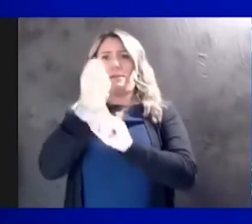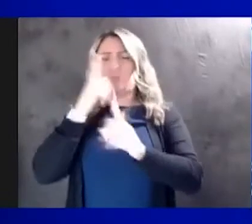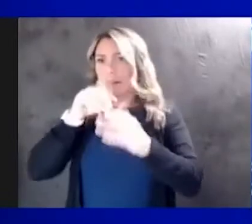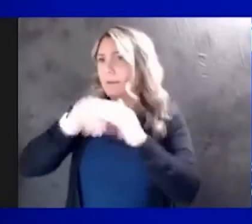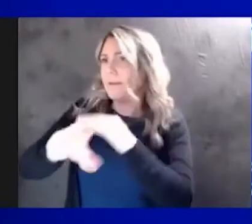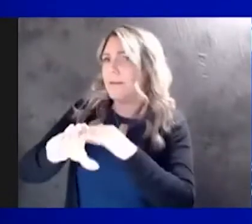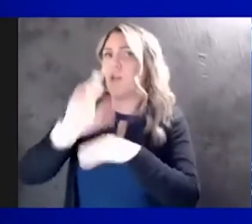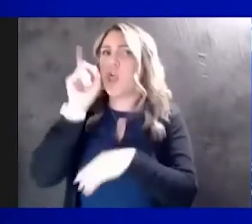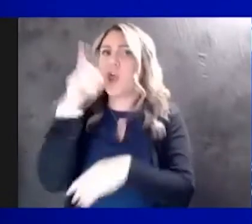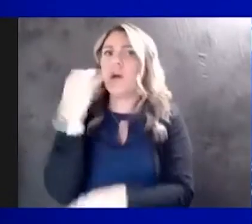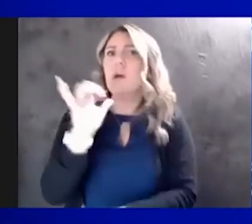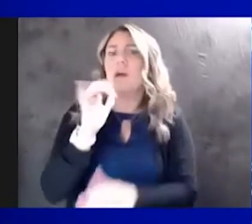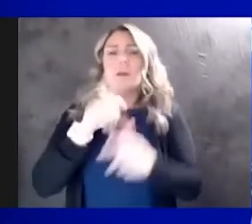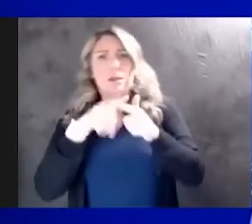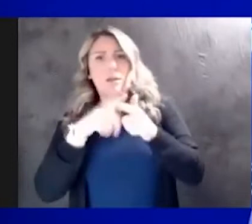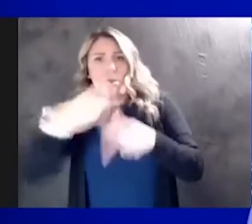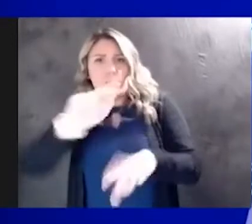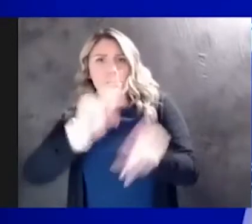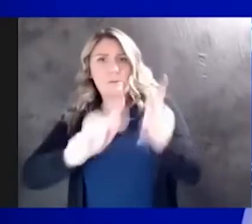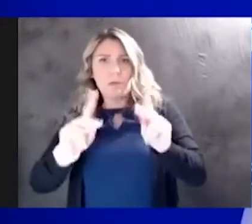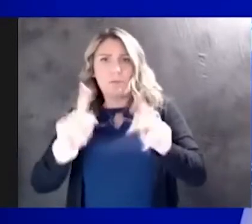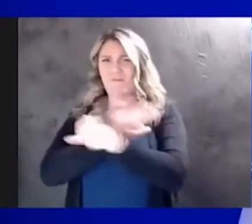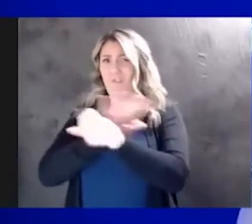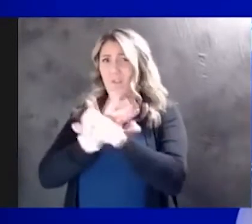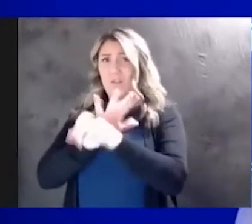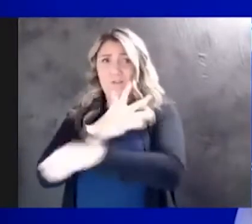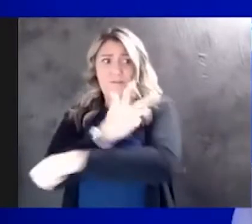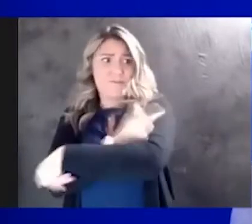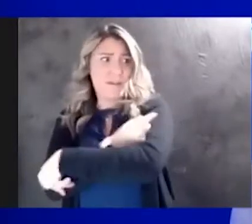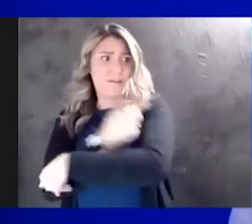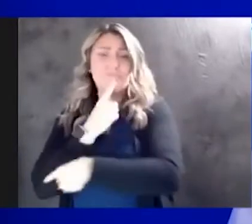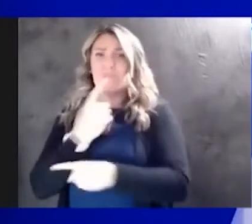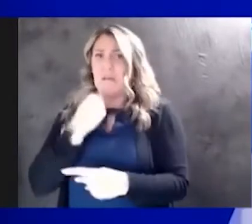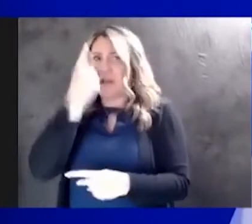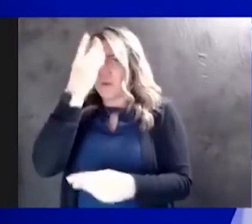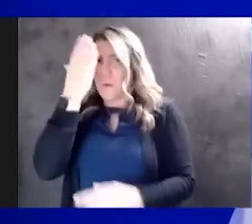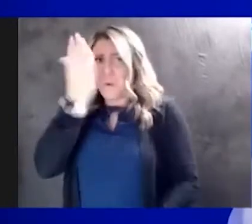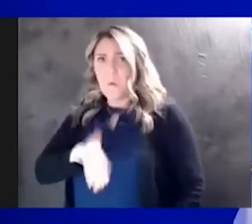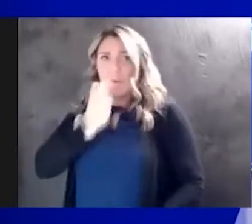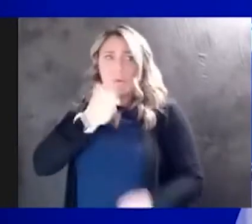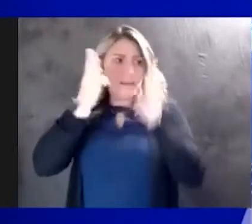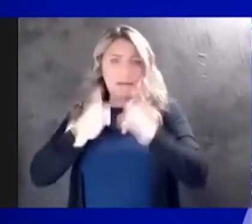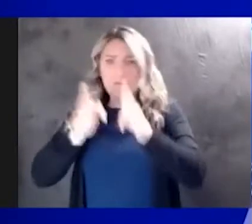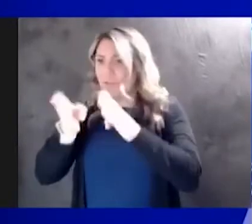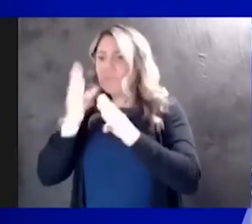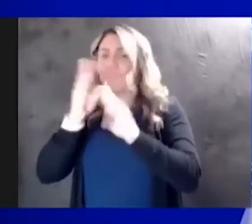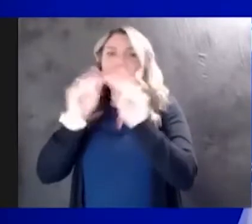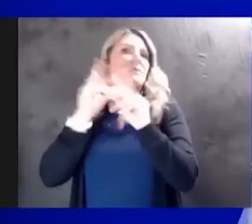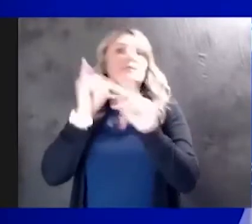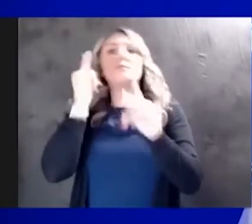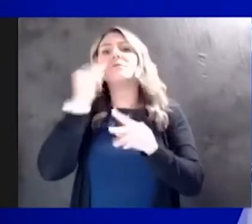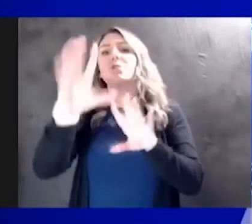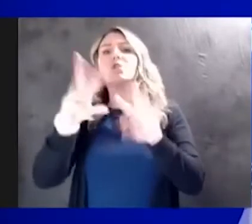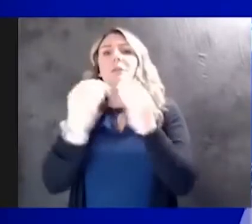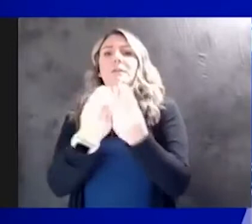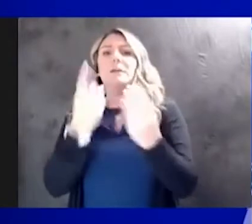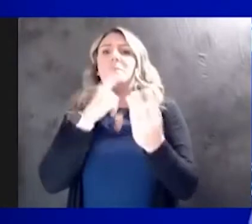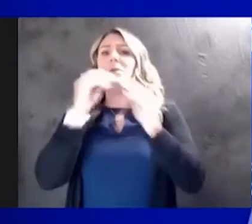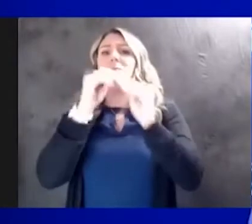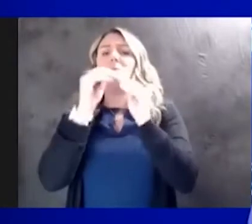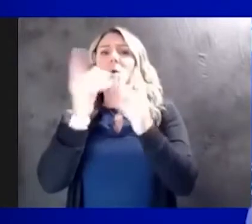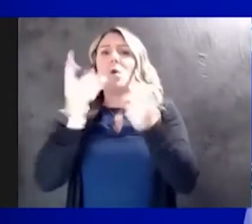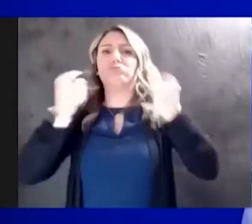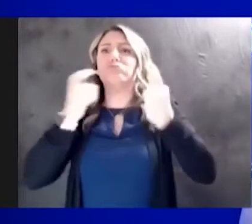those people, are they all fully vaccinated? Do I know who they are? Obviously, if it's your family, you have a little bit more control over knowing who